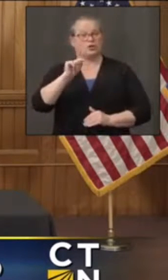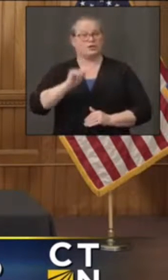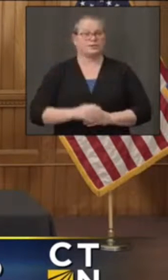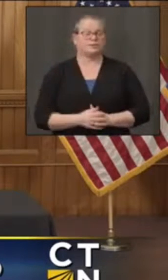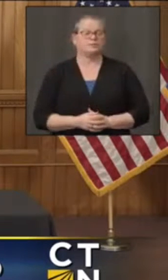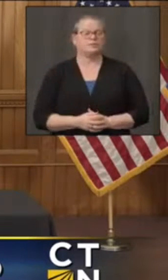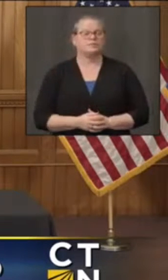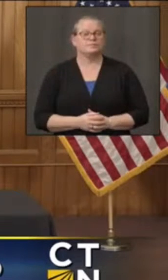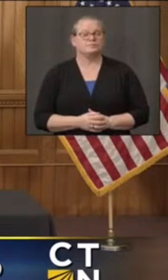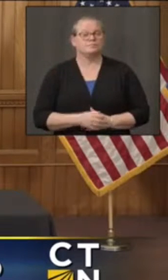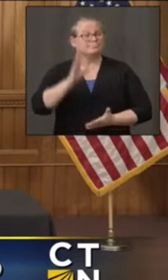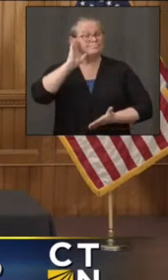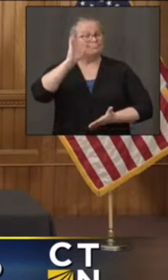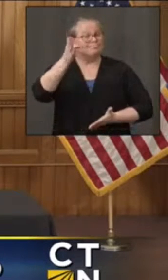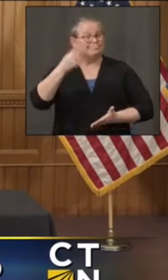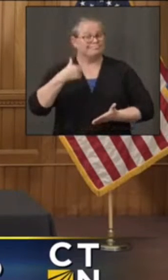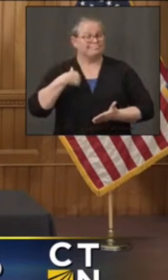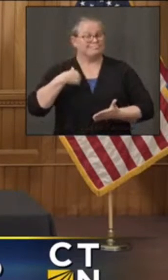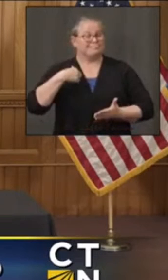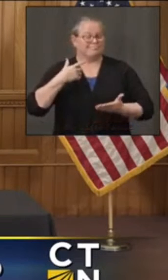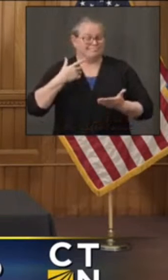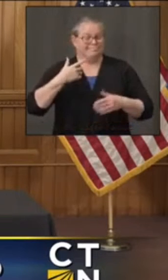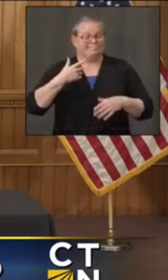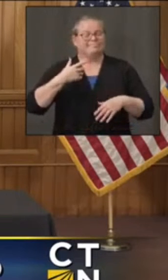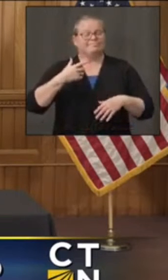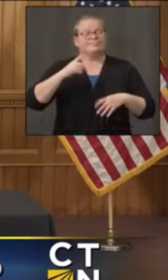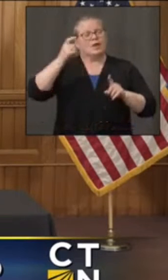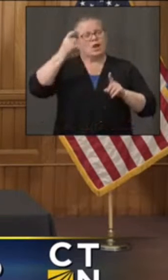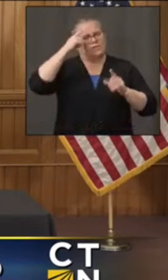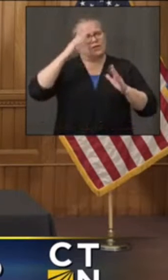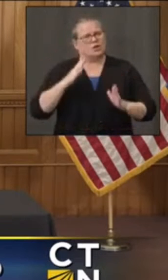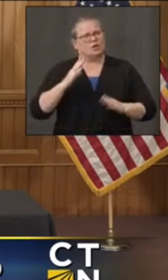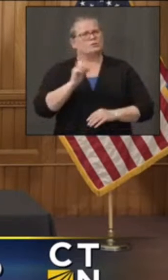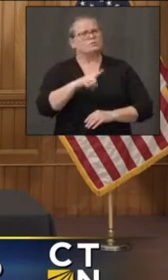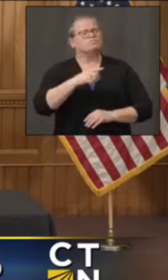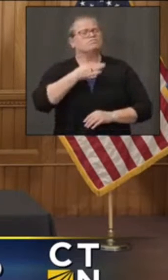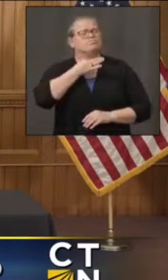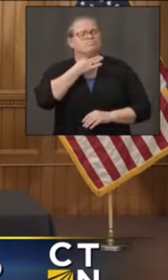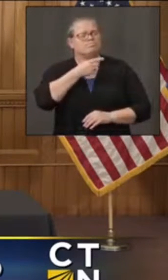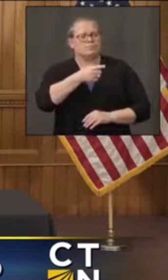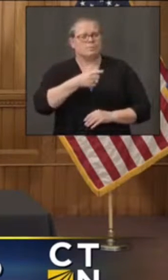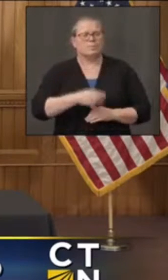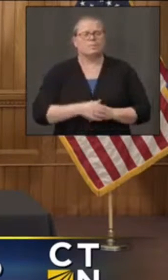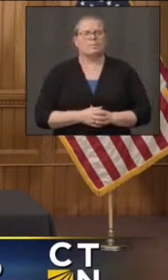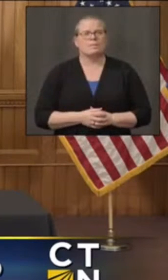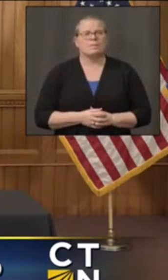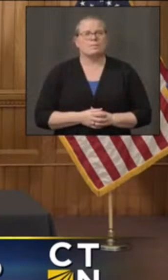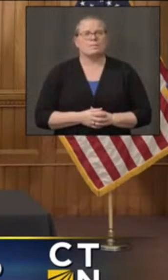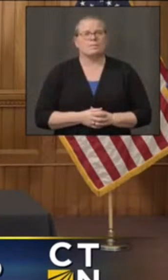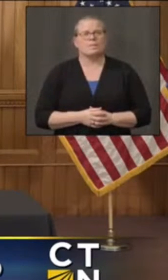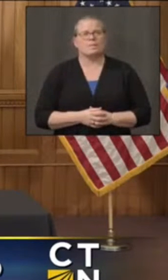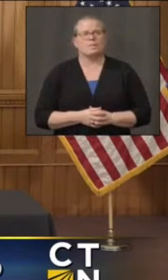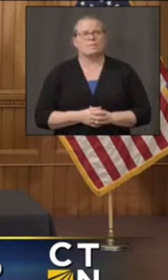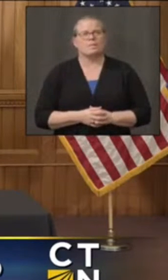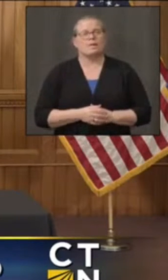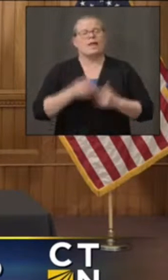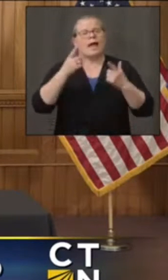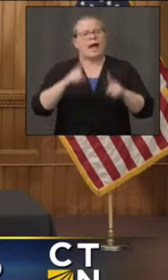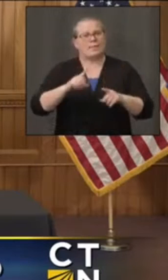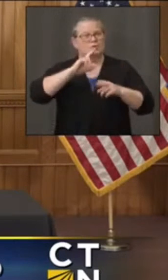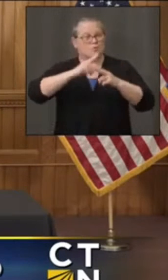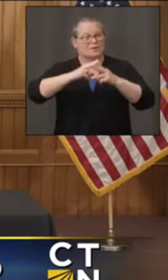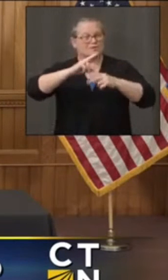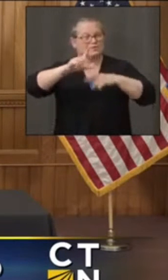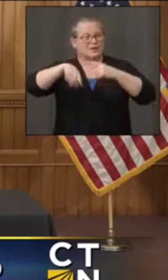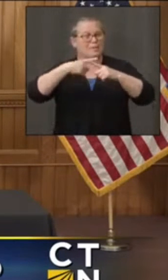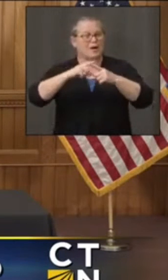Hey everyone, this is Emily Brindley from the Courant. Governor, you mentioned earlier that there's been some COVID spread among sports teams, and